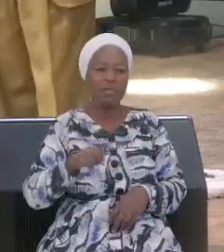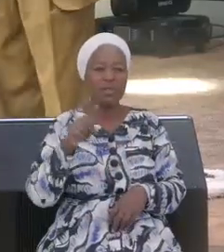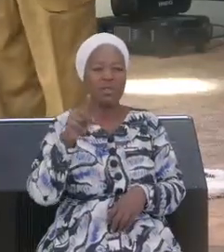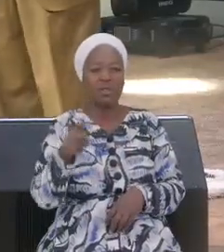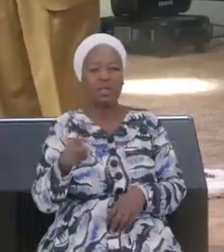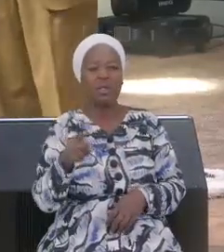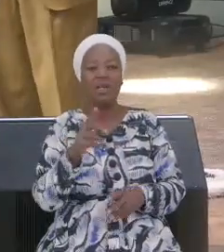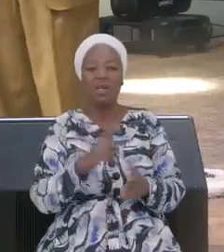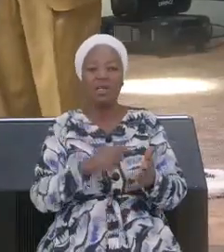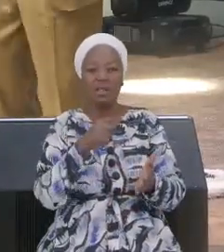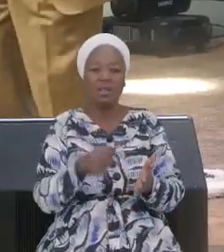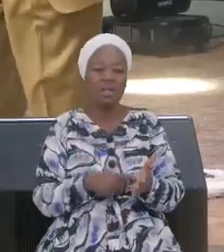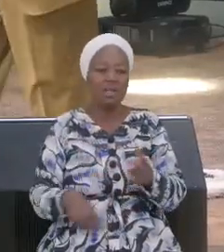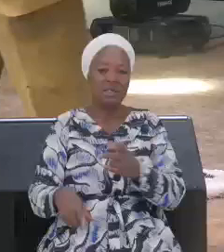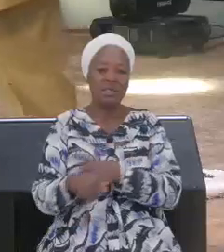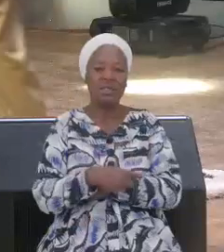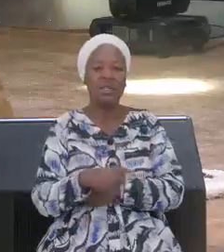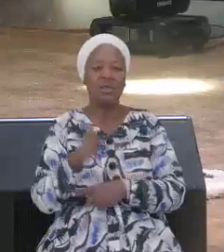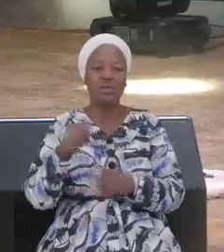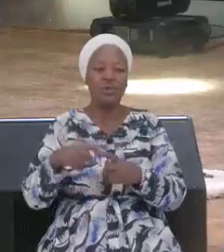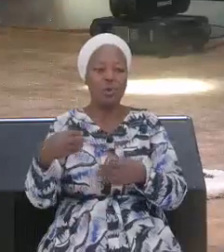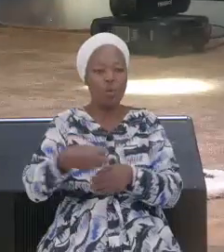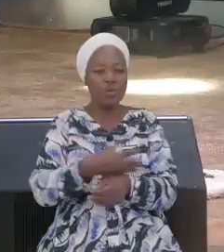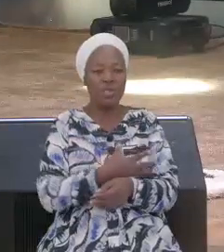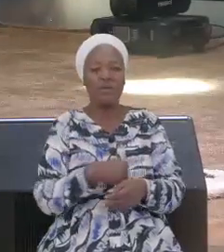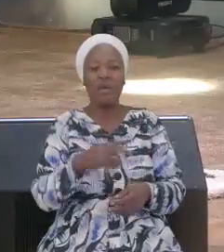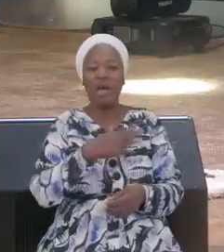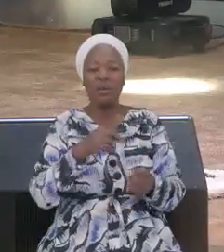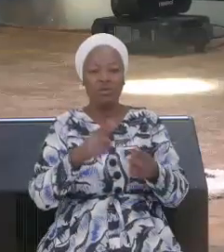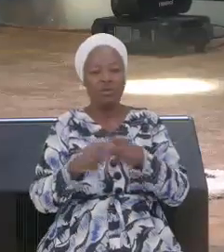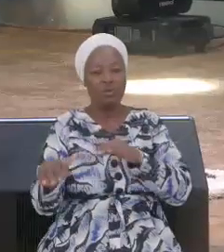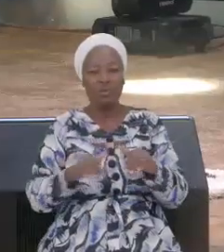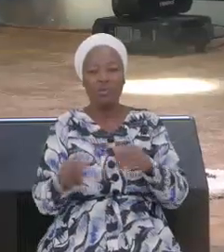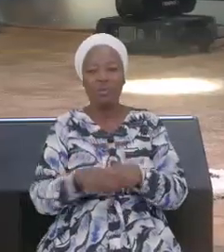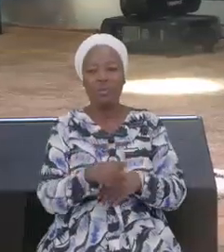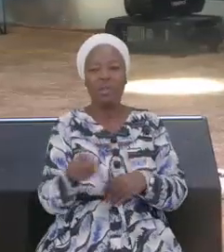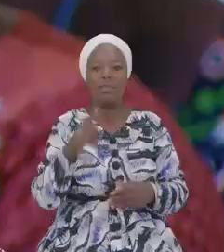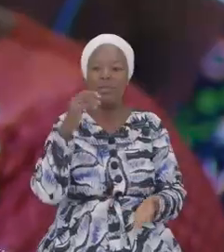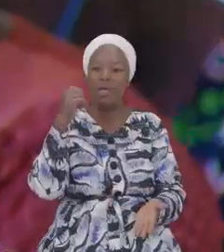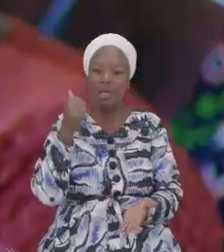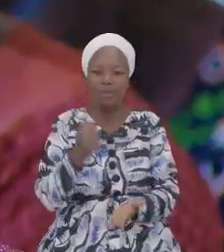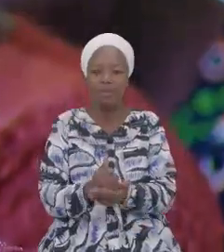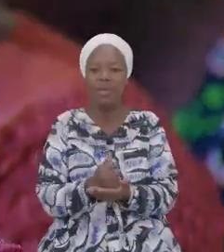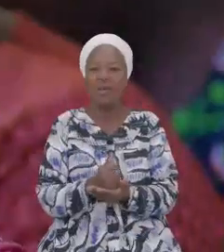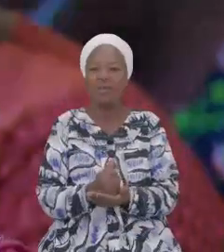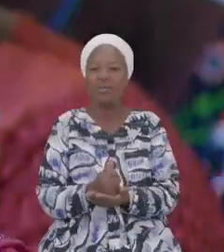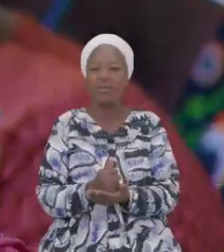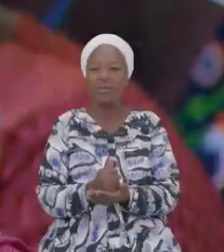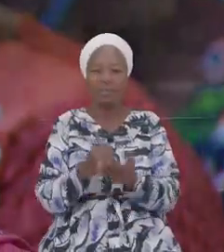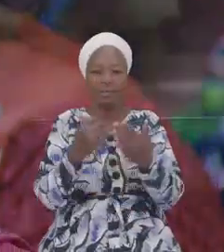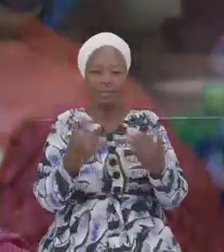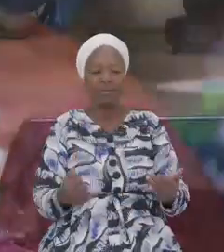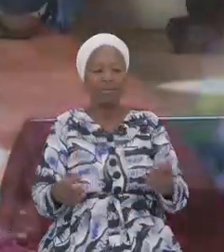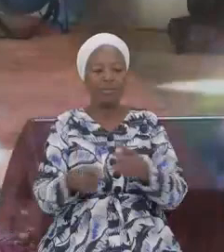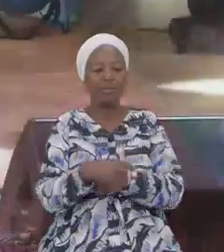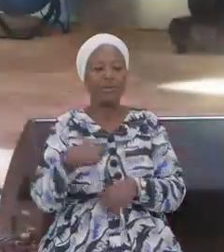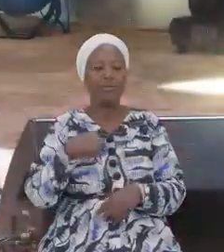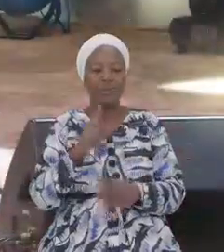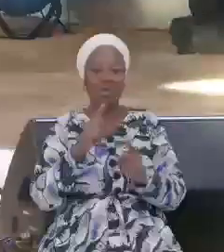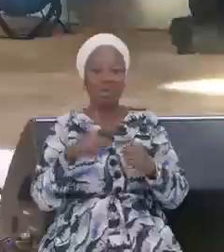this day to observe and to do them. Amen. Today we're talking on